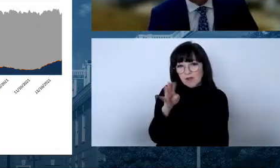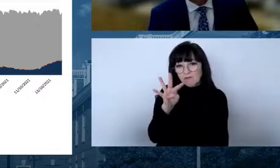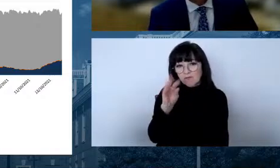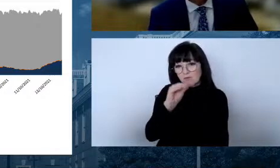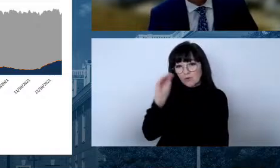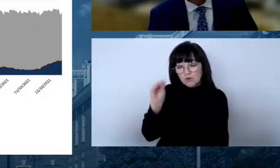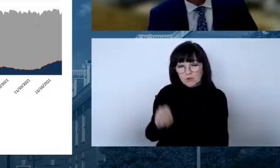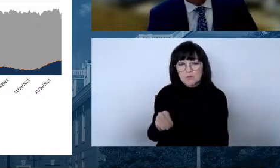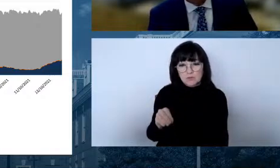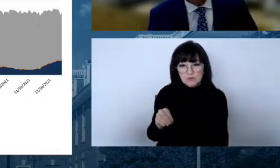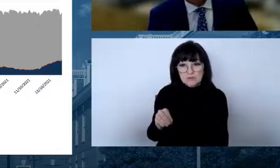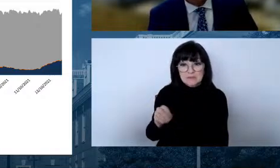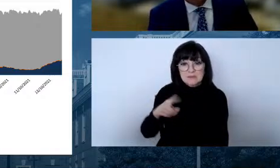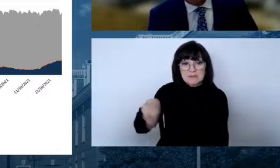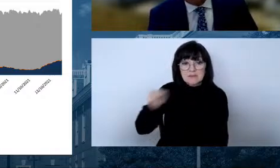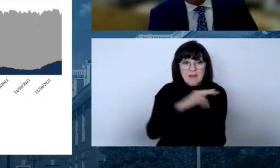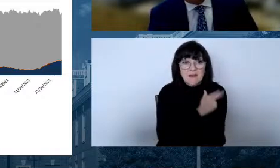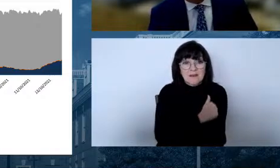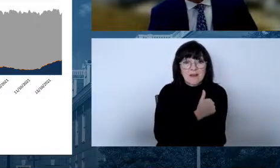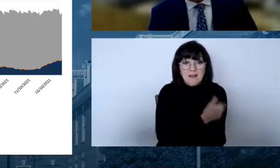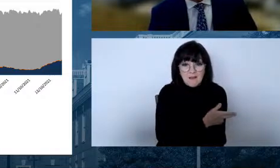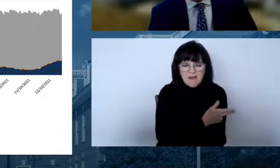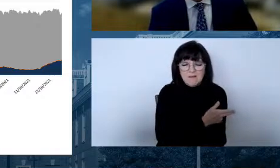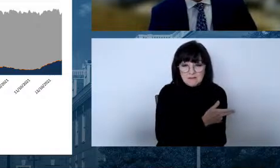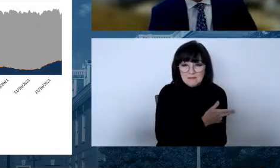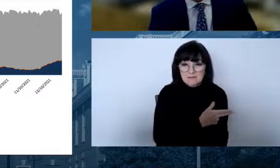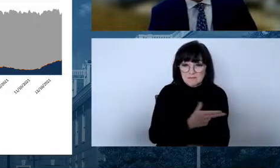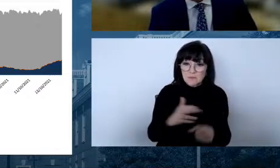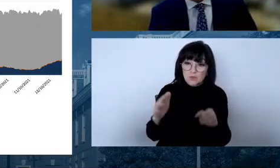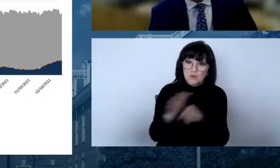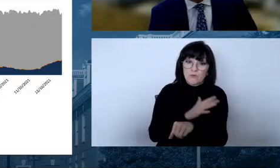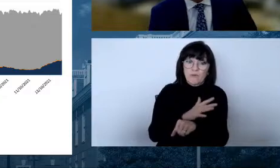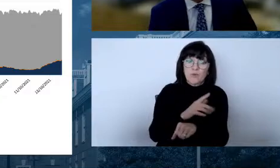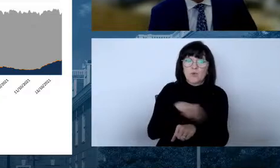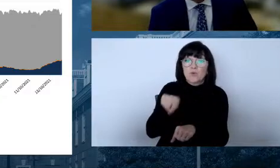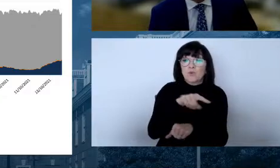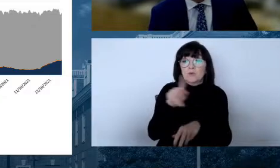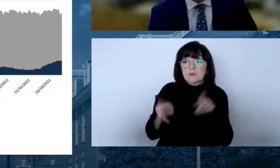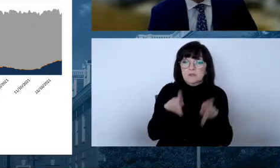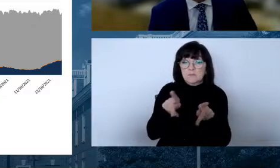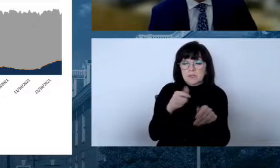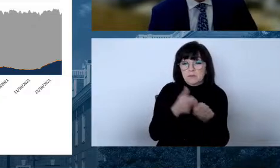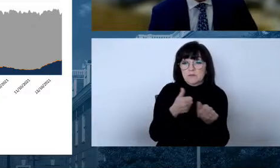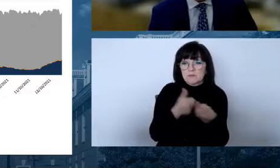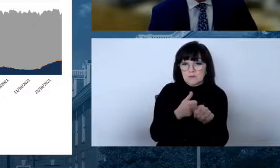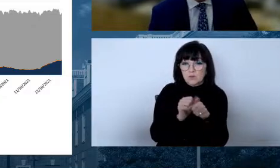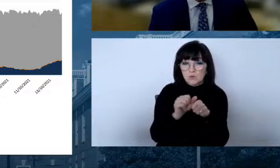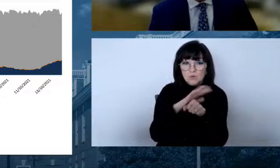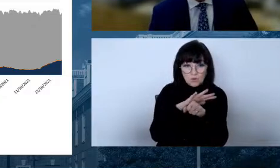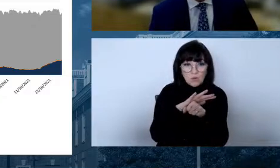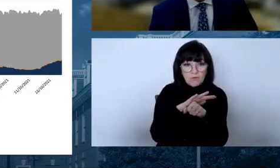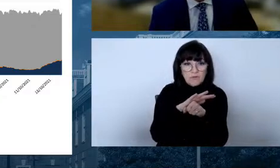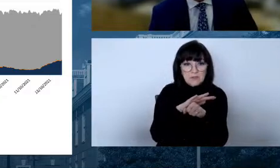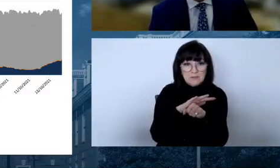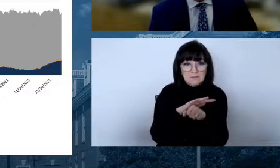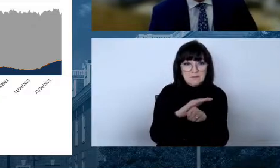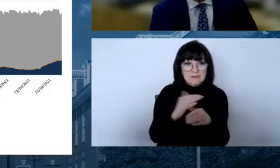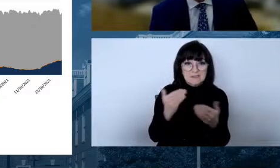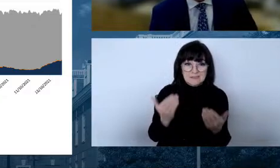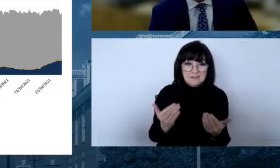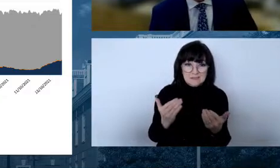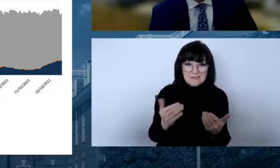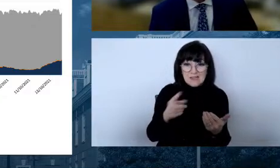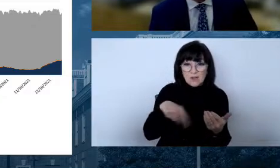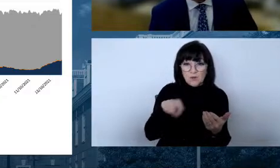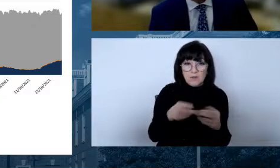by patients that have COVID. Our numbers have increased. Our number of COVID patients in the hospital have gone up by about